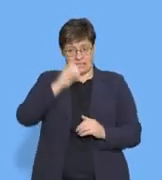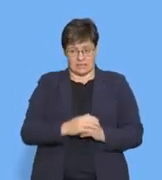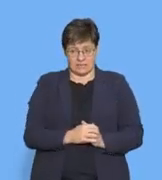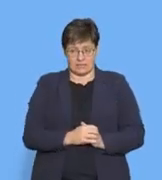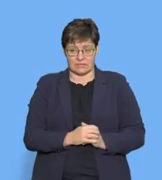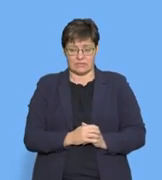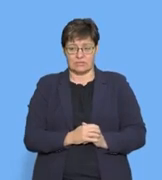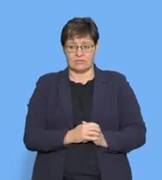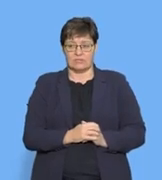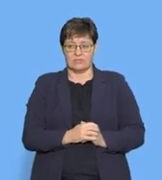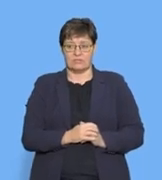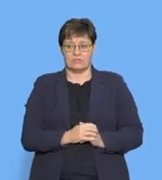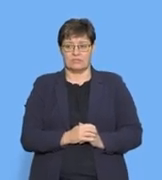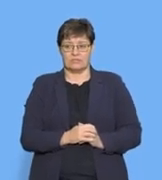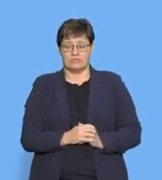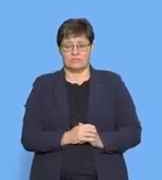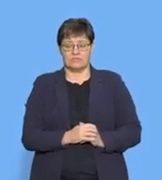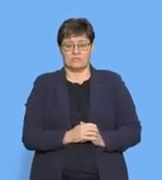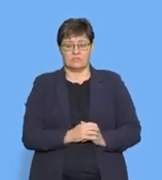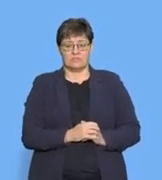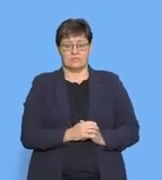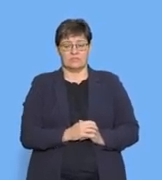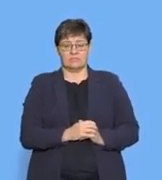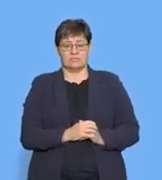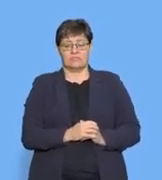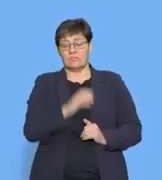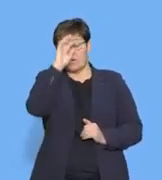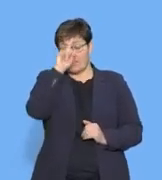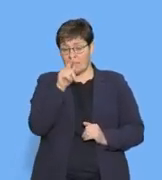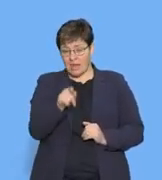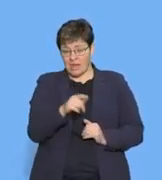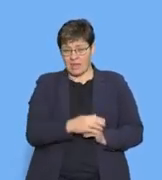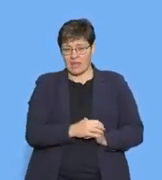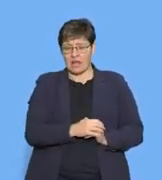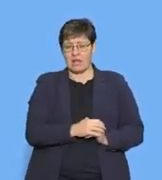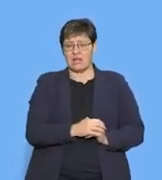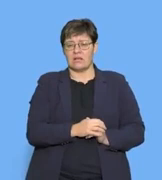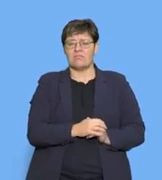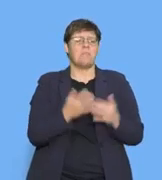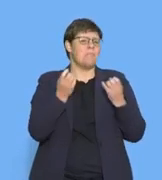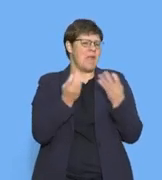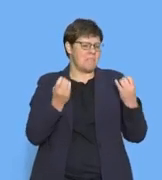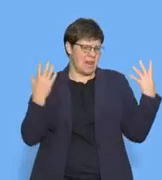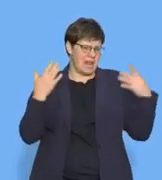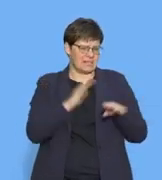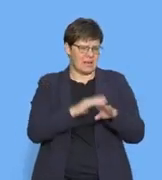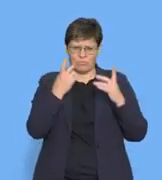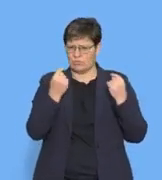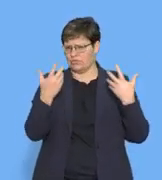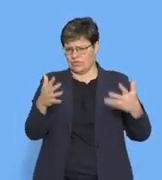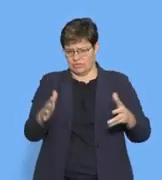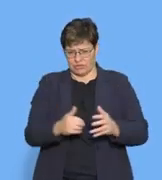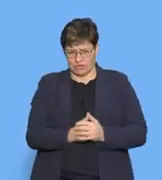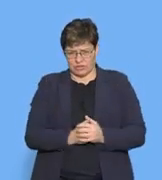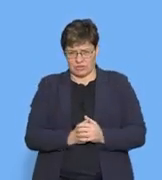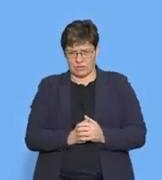line from C down to our base. And can you remember? This should look quite familiar to you. We've done